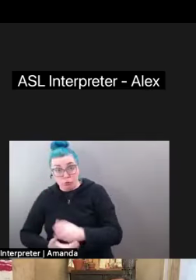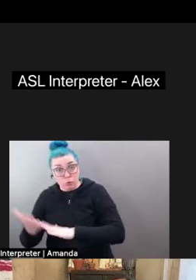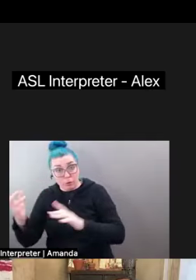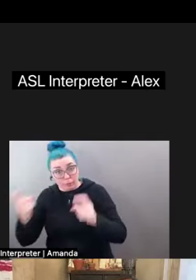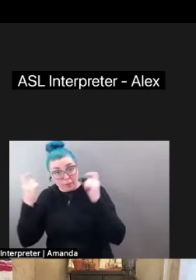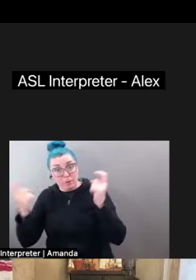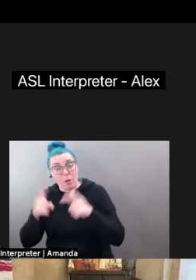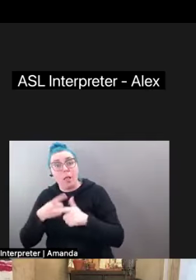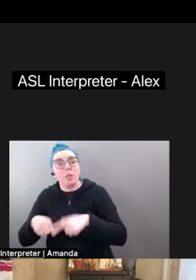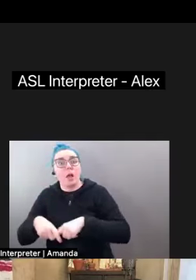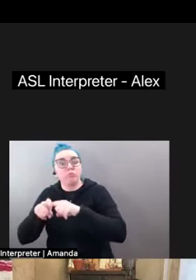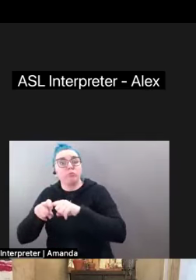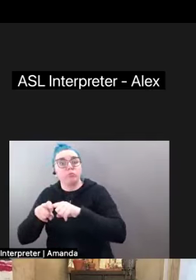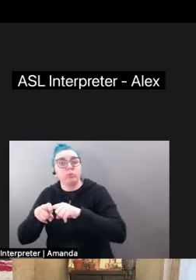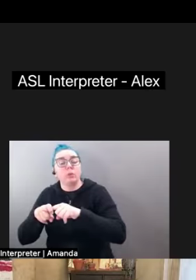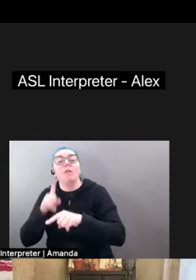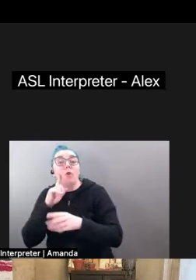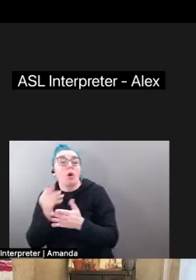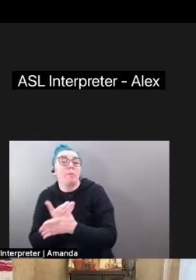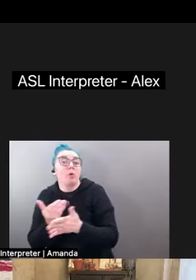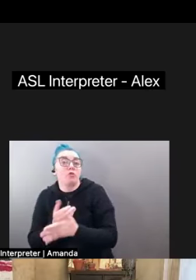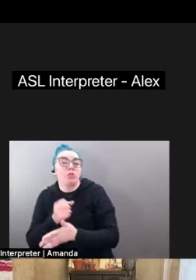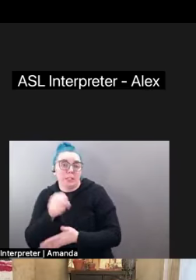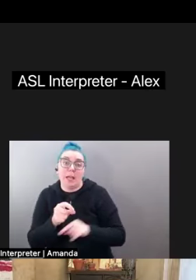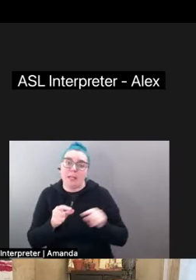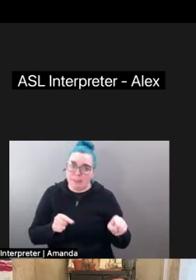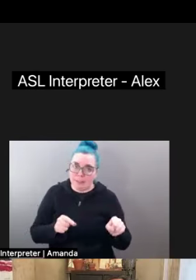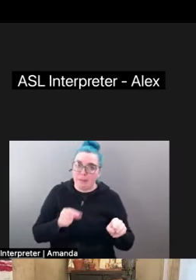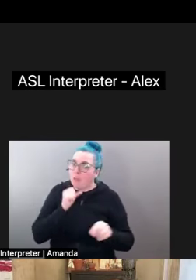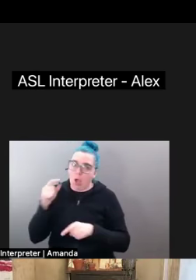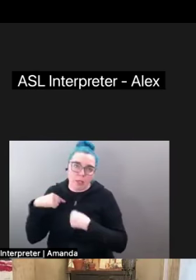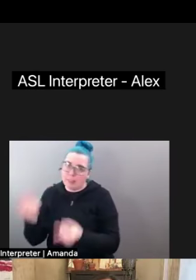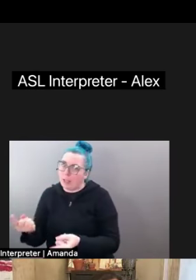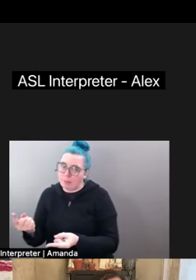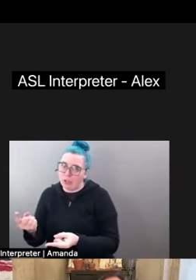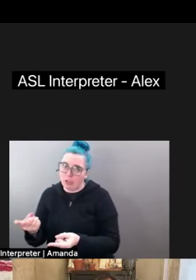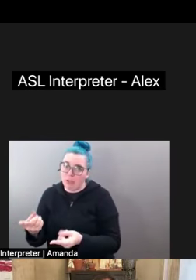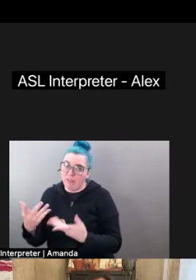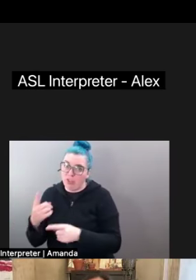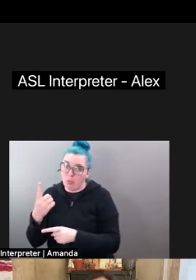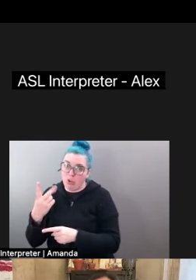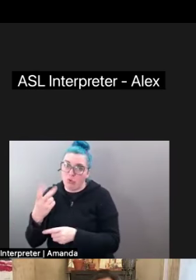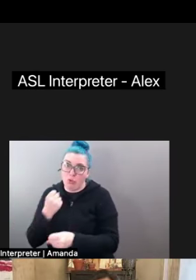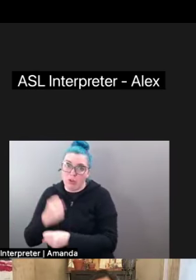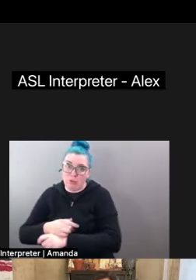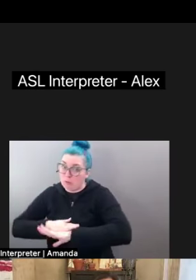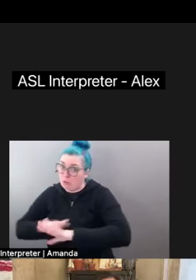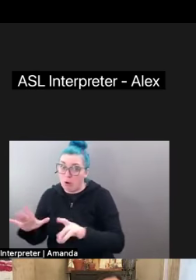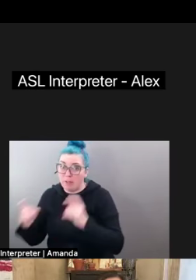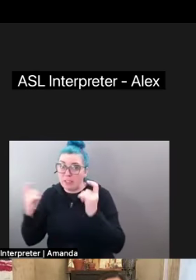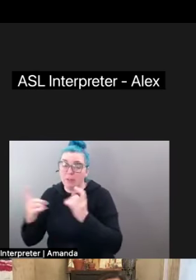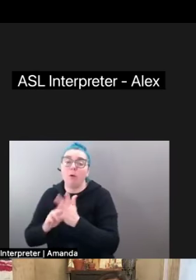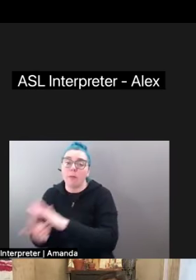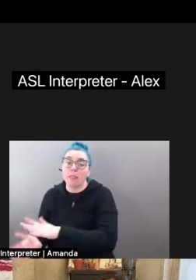for emerging, but it would not qualify for established festivals. If you want to follow up about that, we can reassess over email, but that's